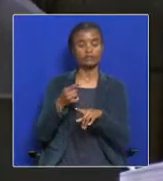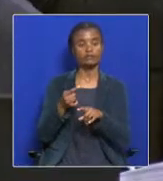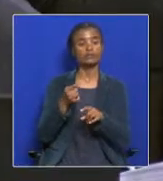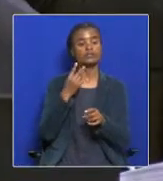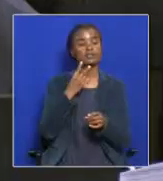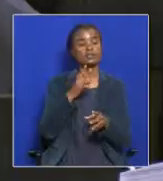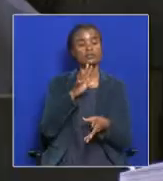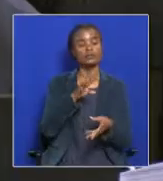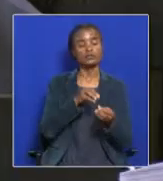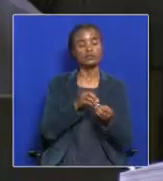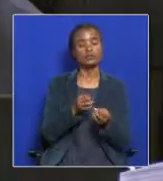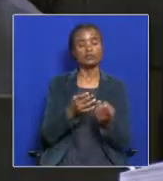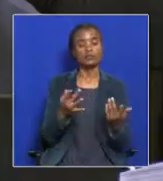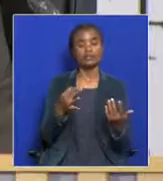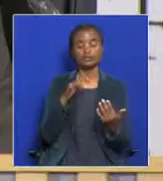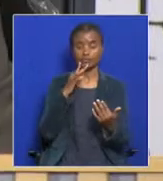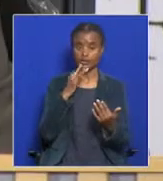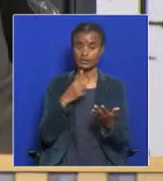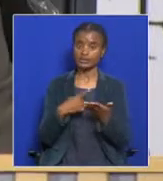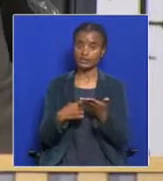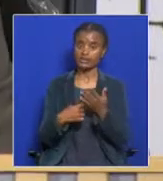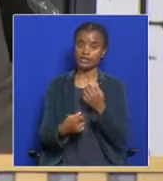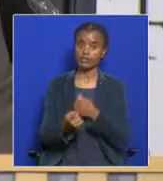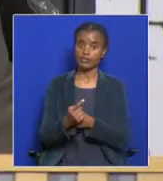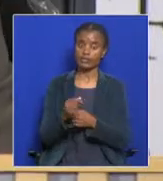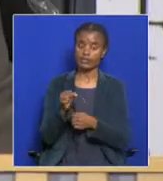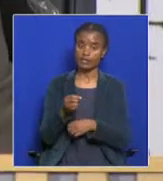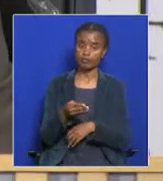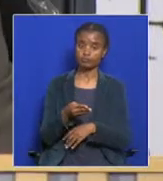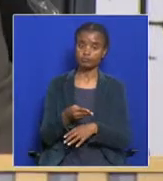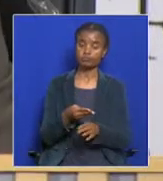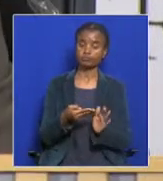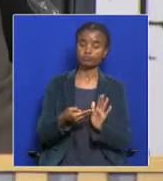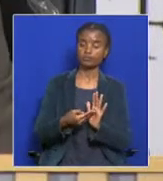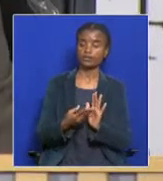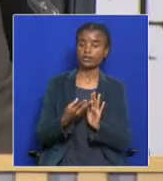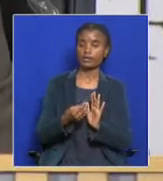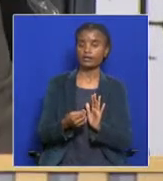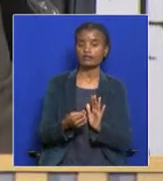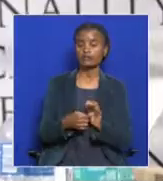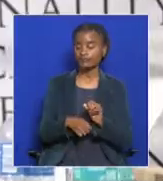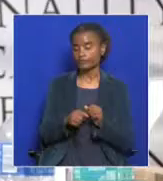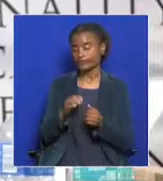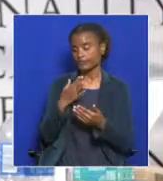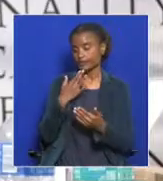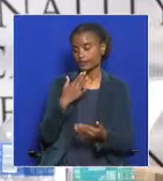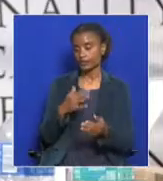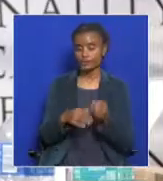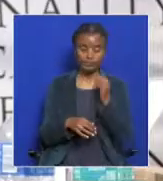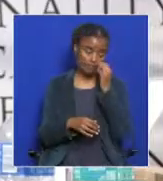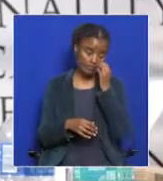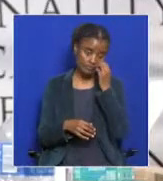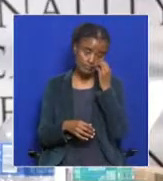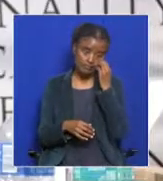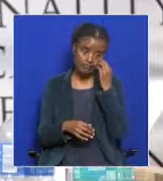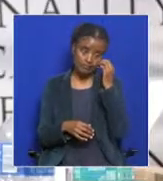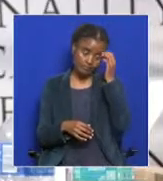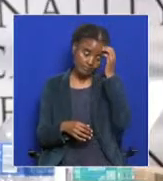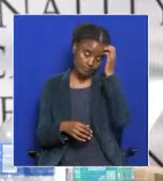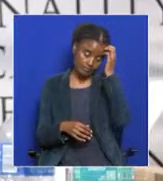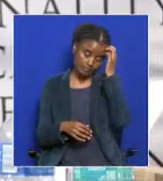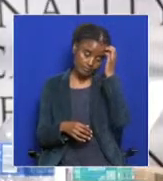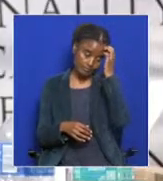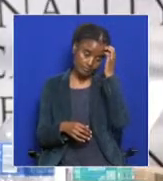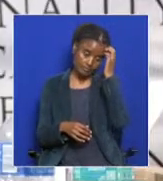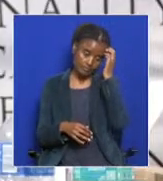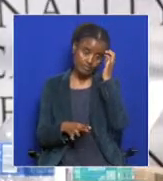happen, and it is there. And we leave it at that. Thank you, Commissioner. Thank you, Commissioner. Can I, looking at the same